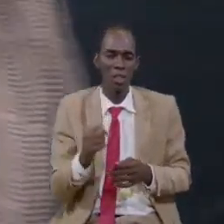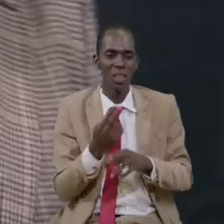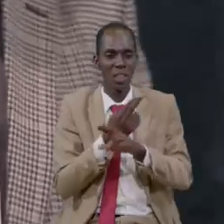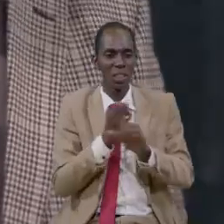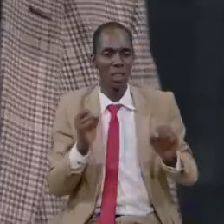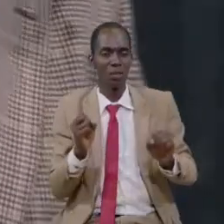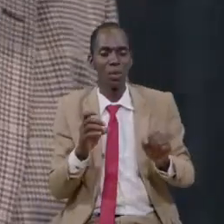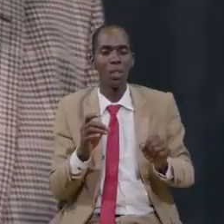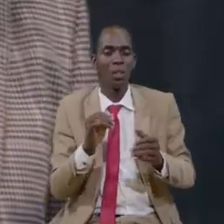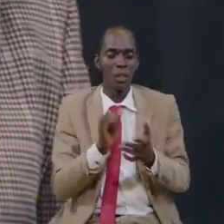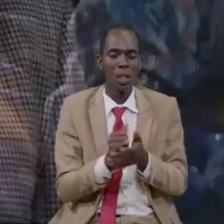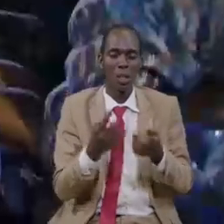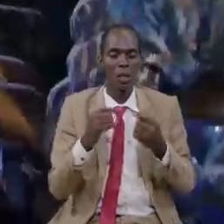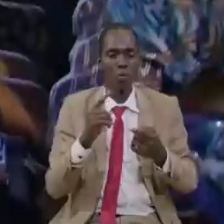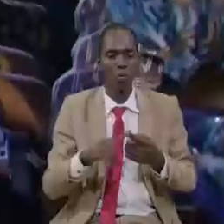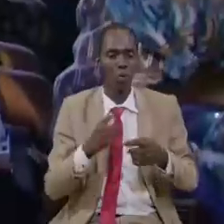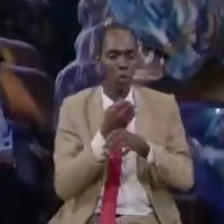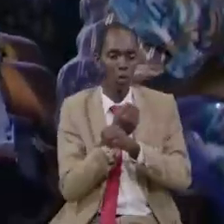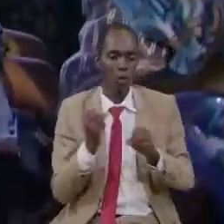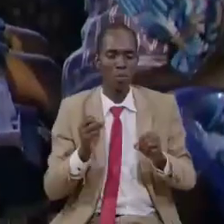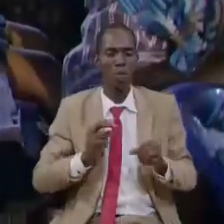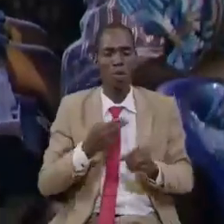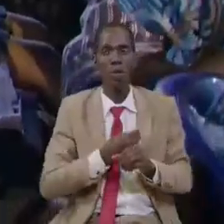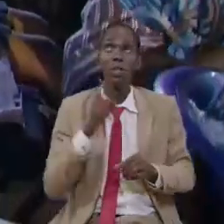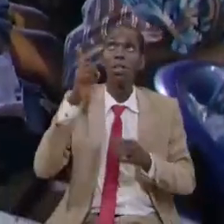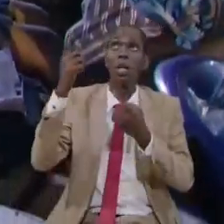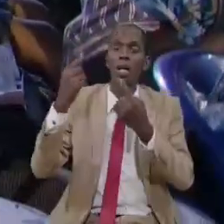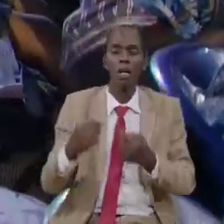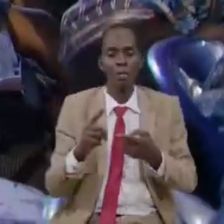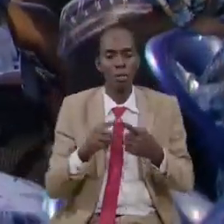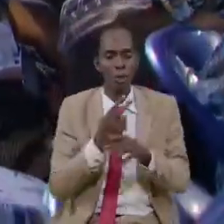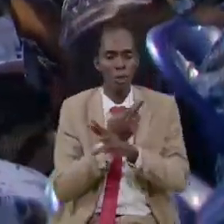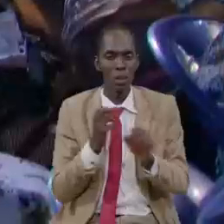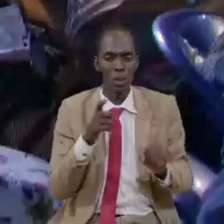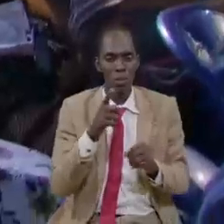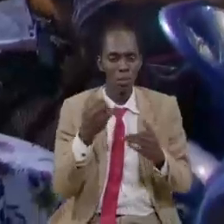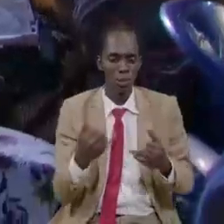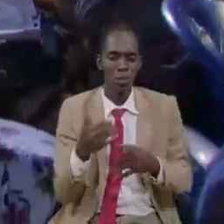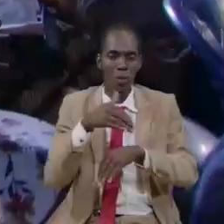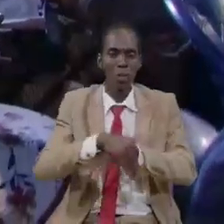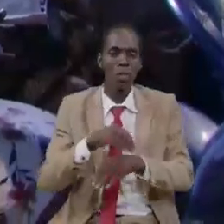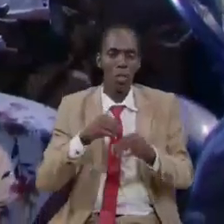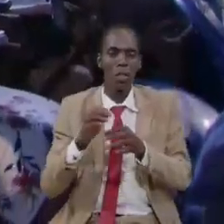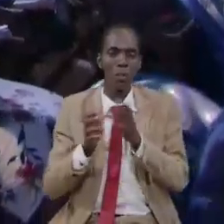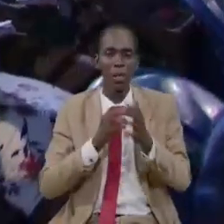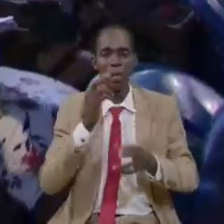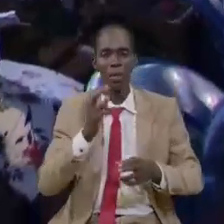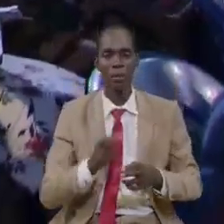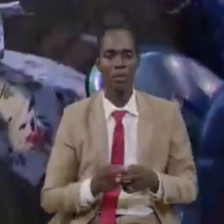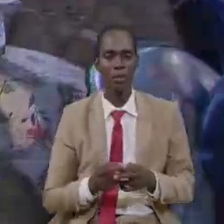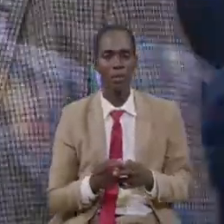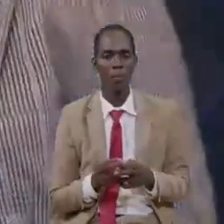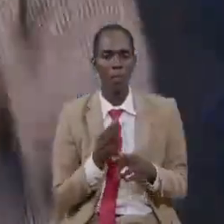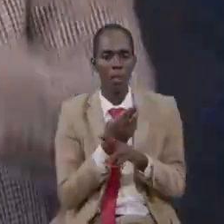he comes to redeem you tonight. I said he comes to redeem you tonight. Redemption is